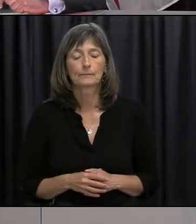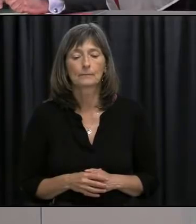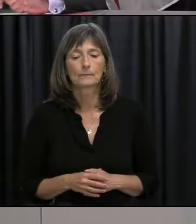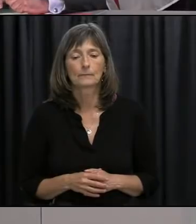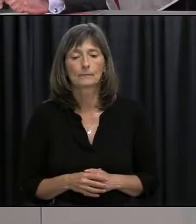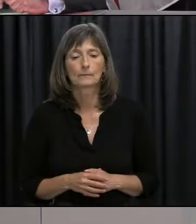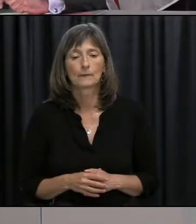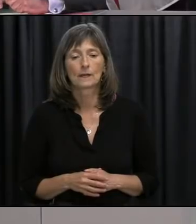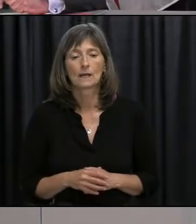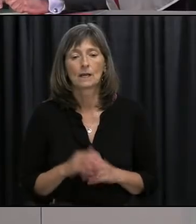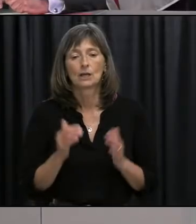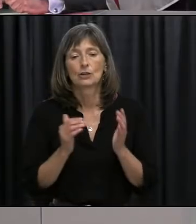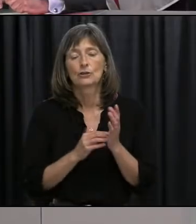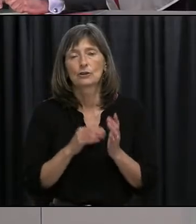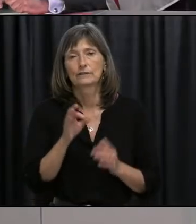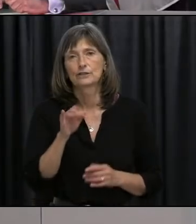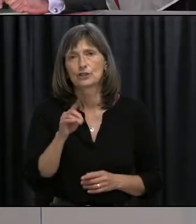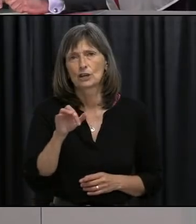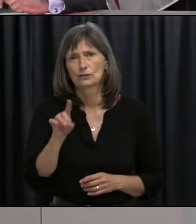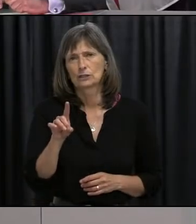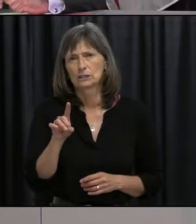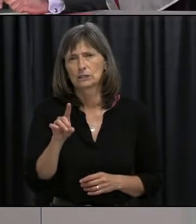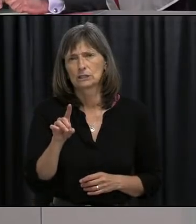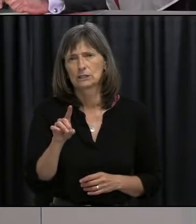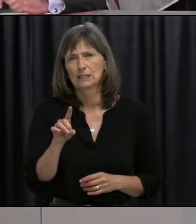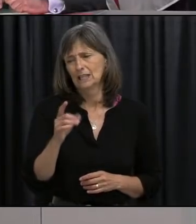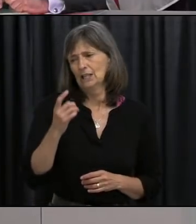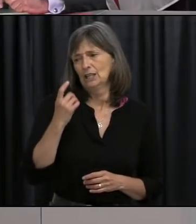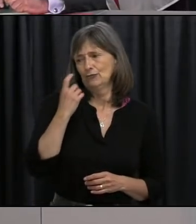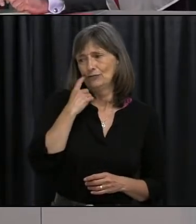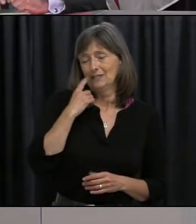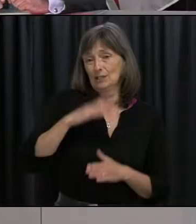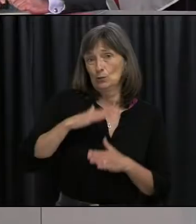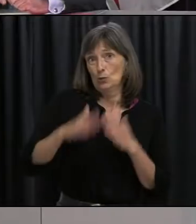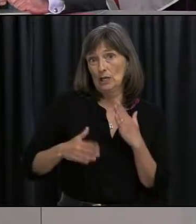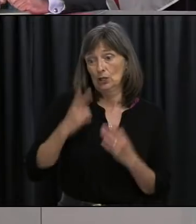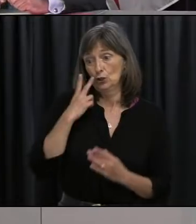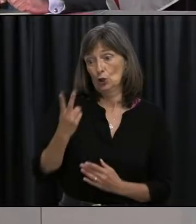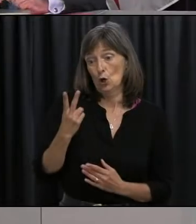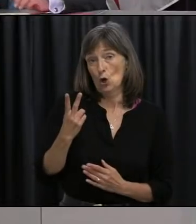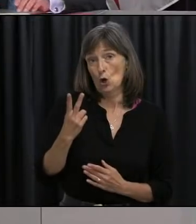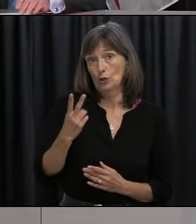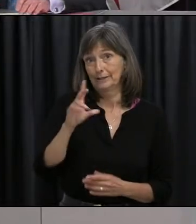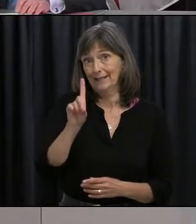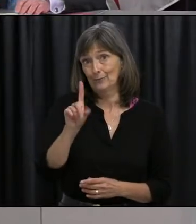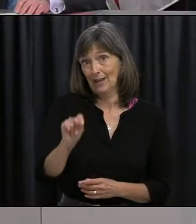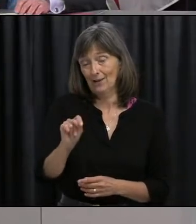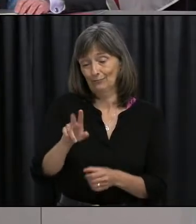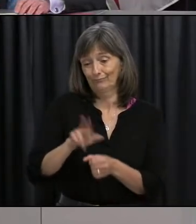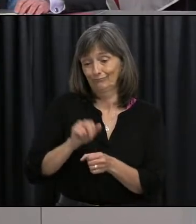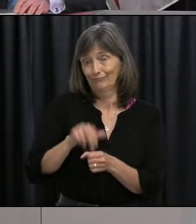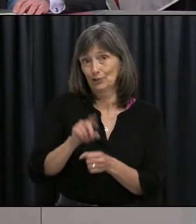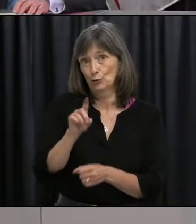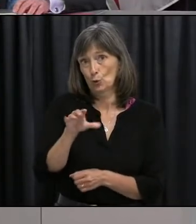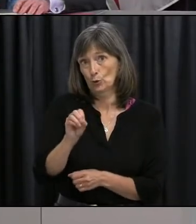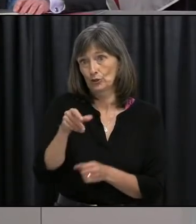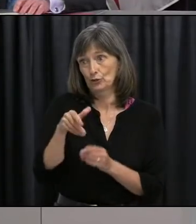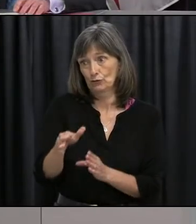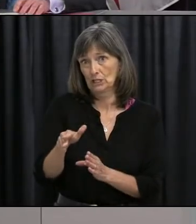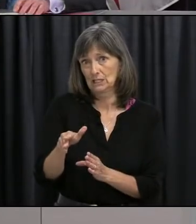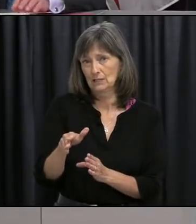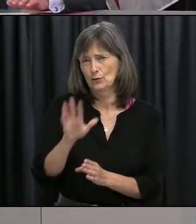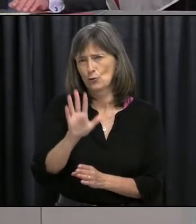I could get your comments on the scenes that you saw on George Street over the weekend. And do you think that the changes that were made